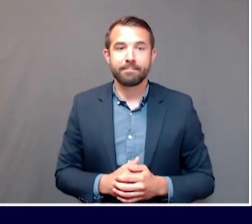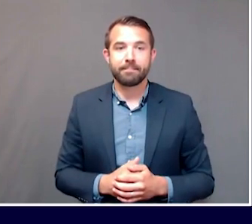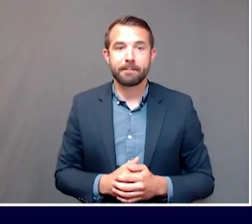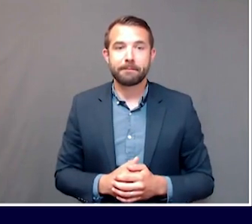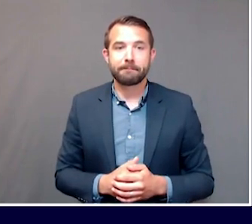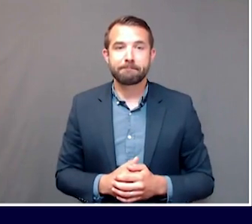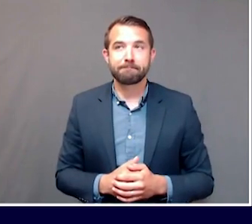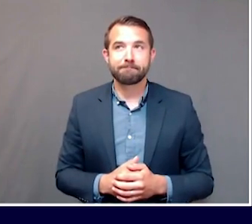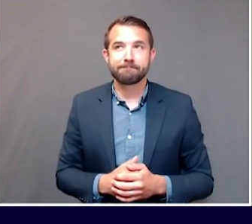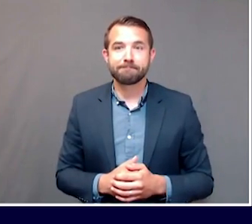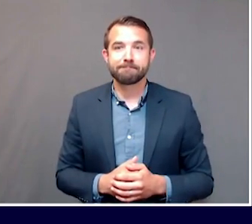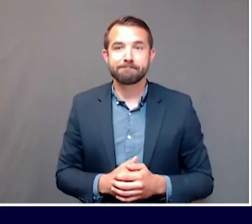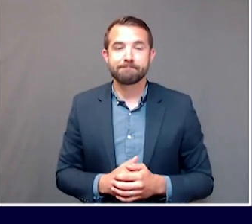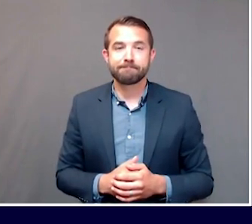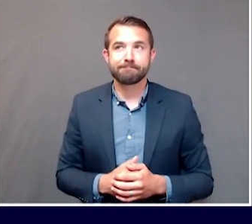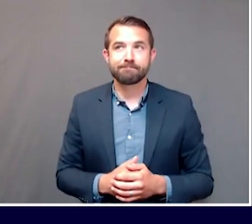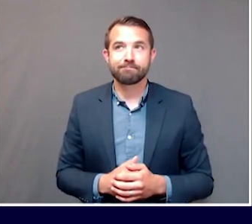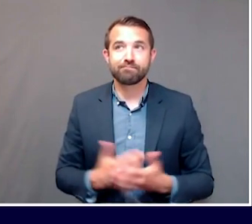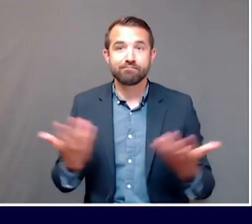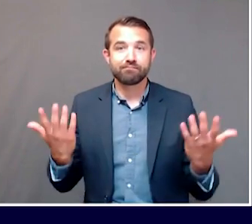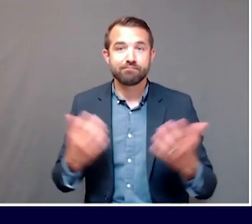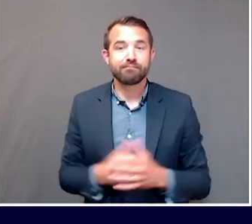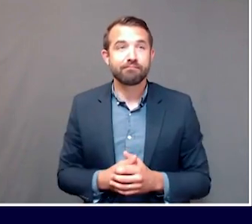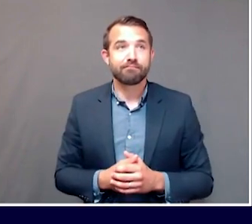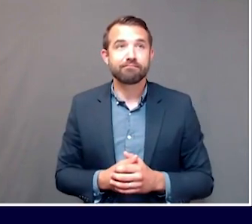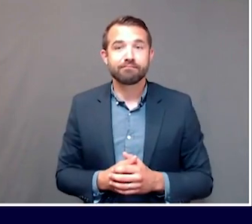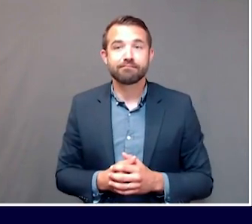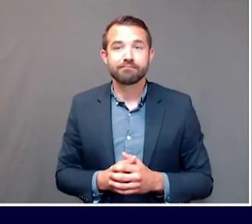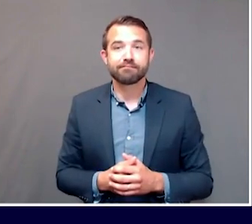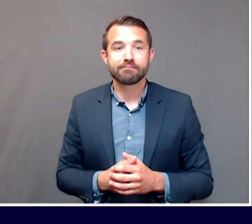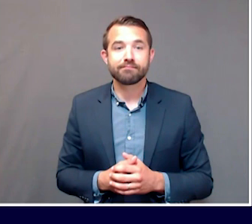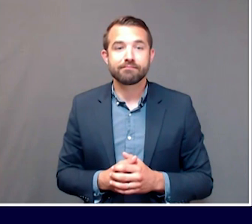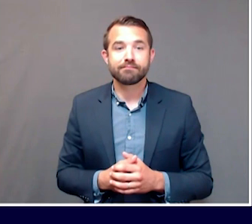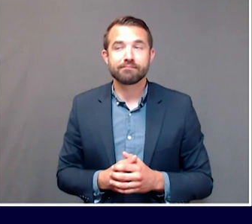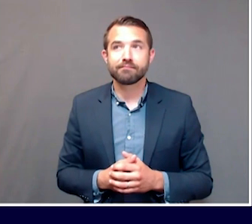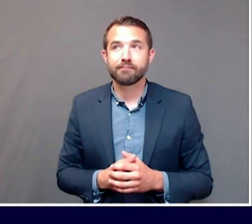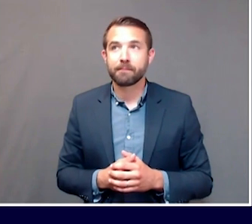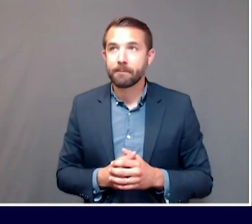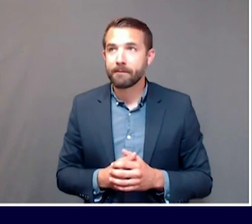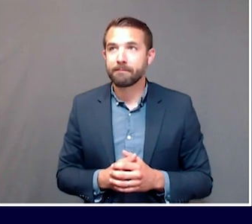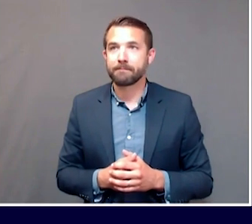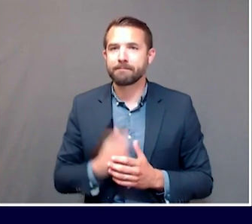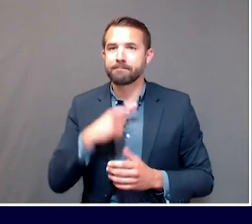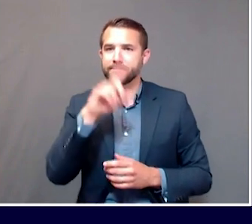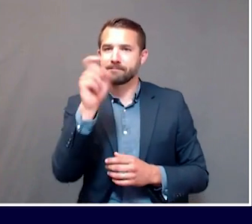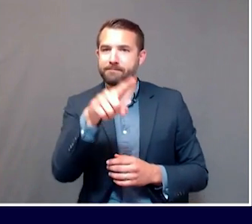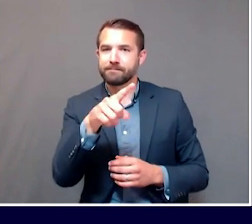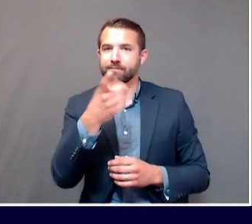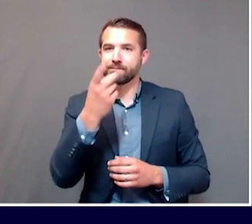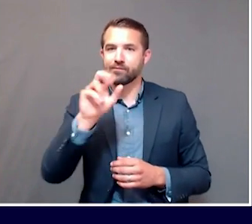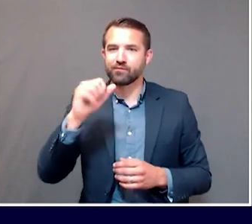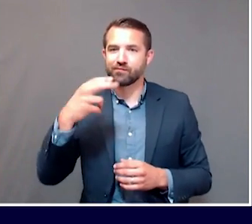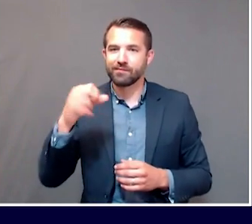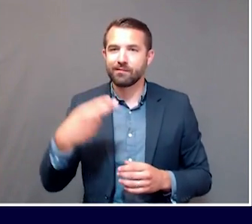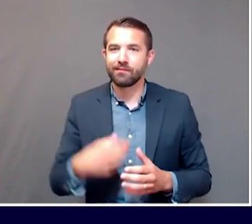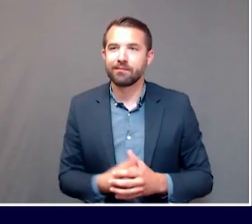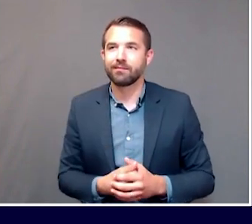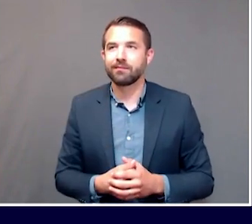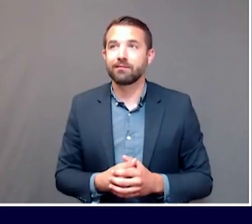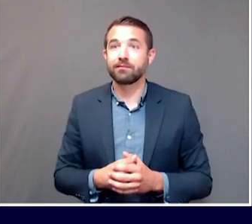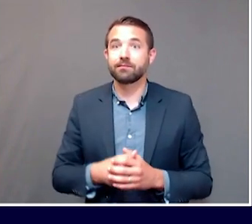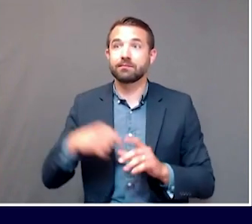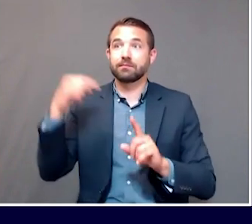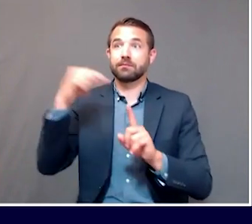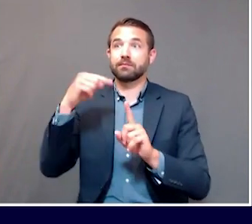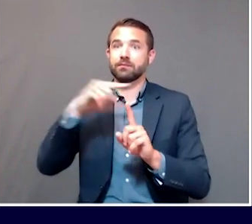About it. Thank you. Dr. Shah, I have one quick question for you. This actually comes to us from a viewer. Of